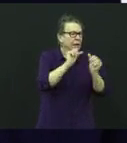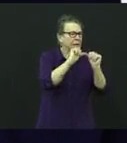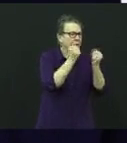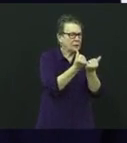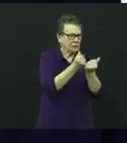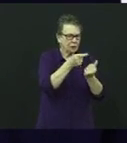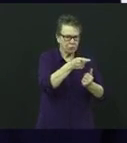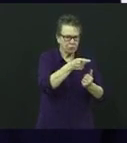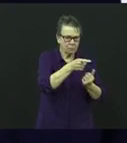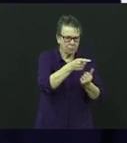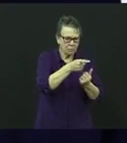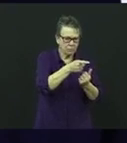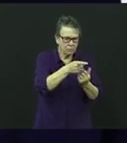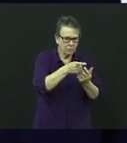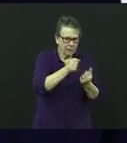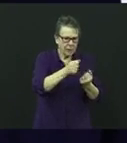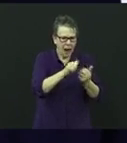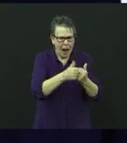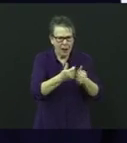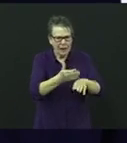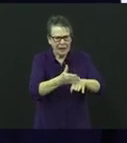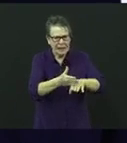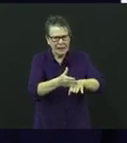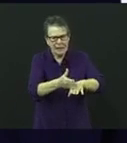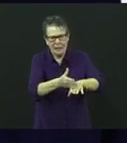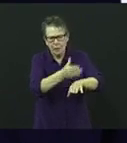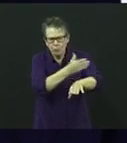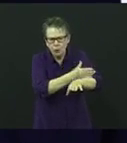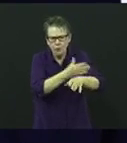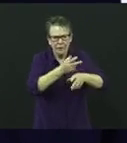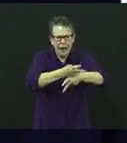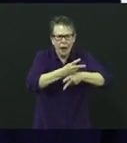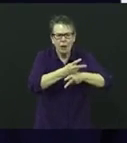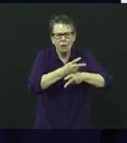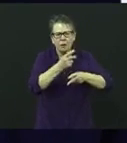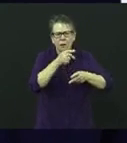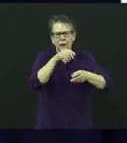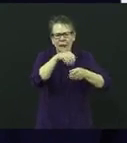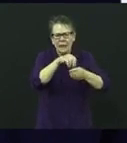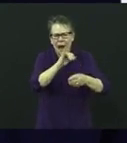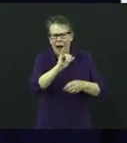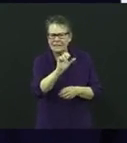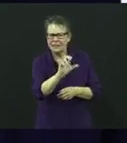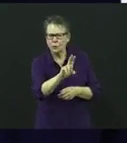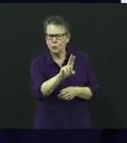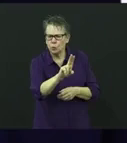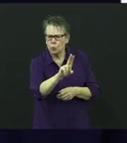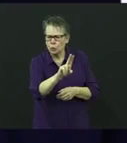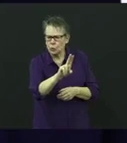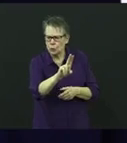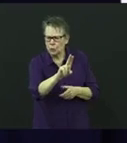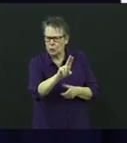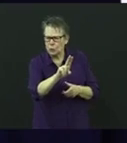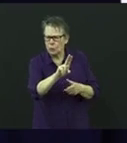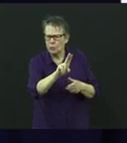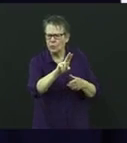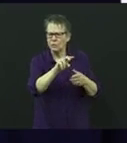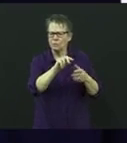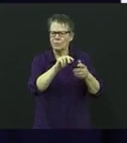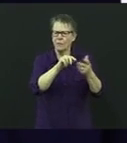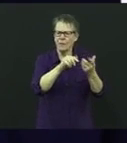of care, critical care to step down. The step down units will become critical care units. Med-surg units